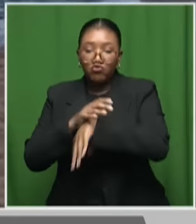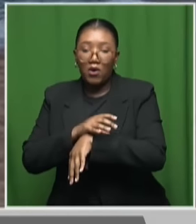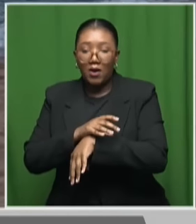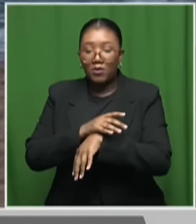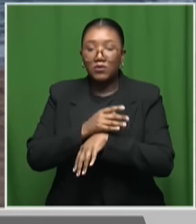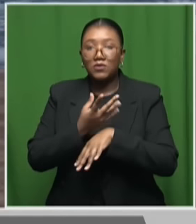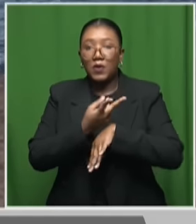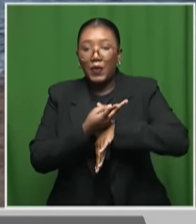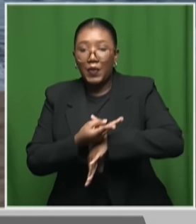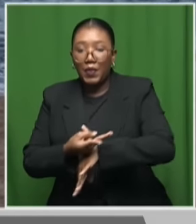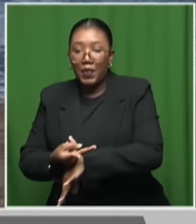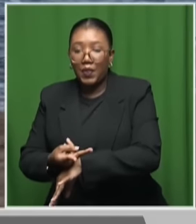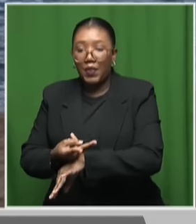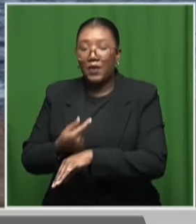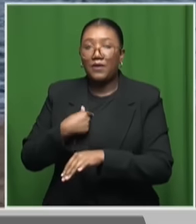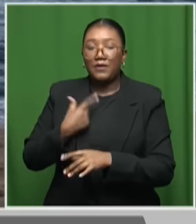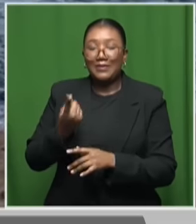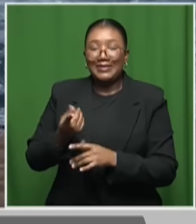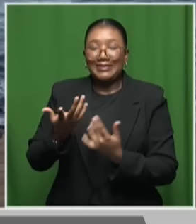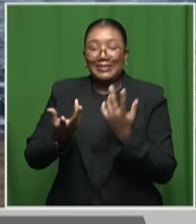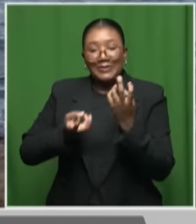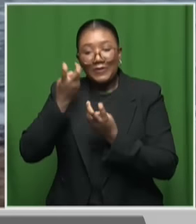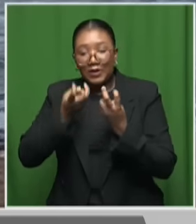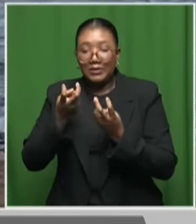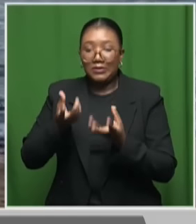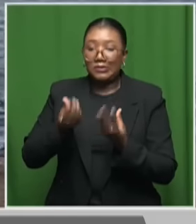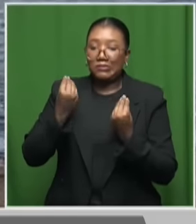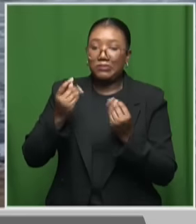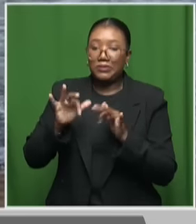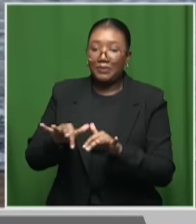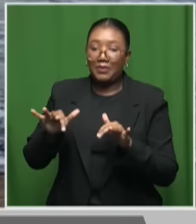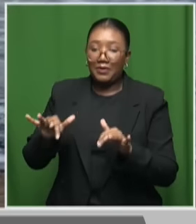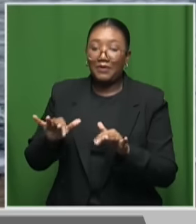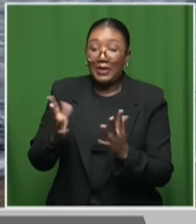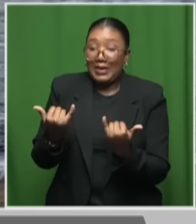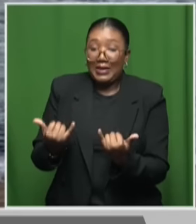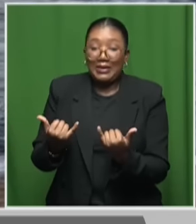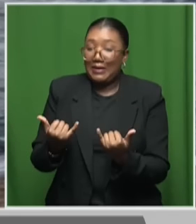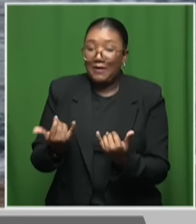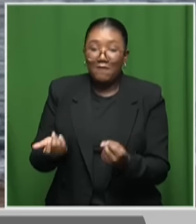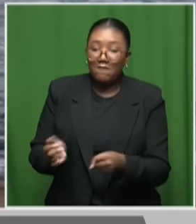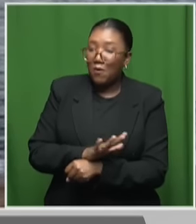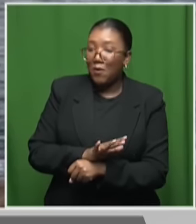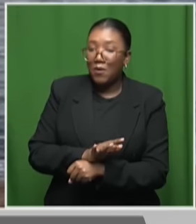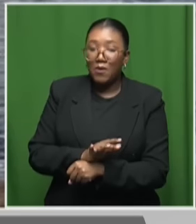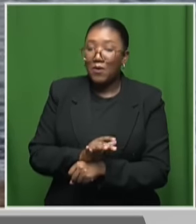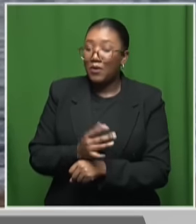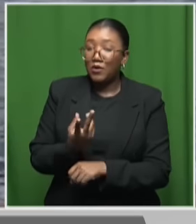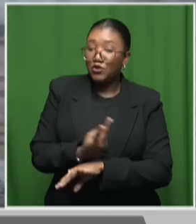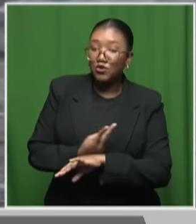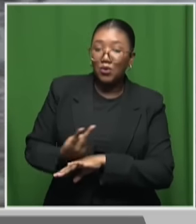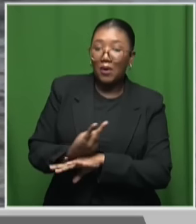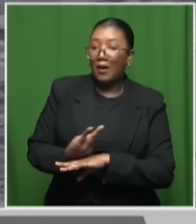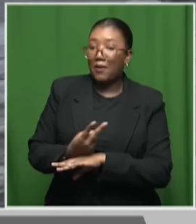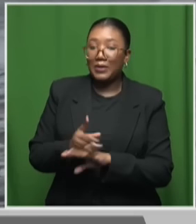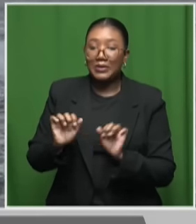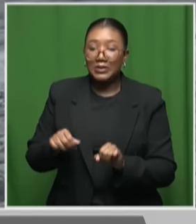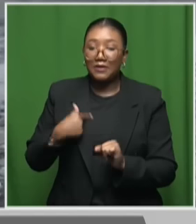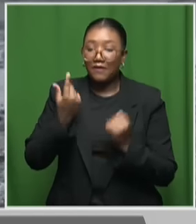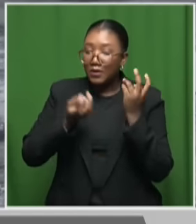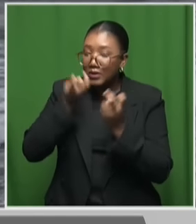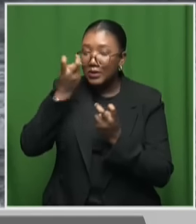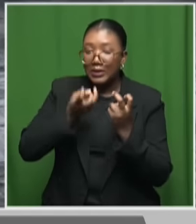now a search and recovery effort. And I do believe now it has been at least 2.5 hours in the search for